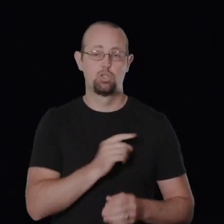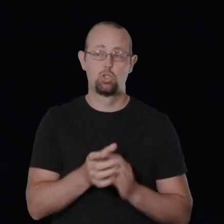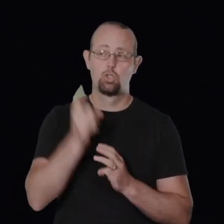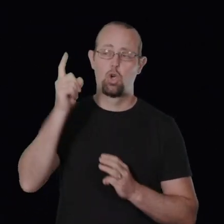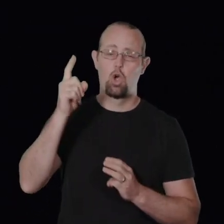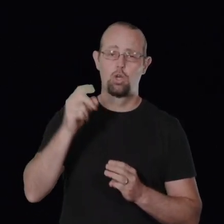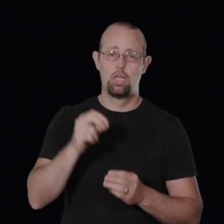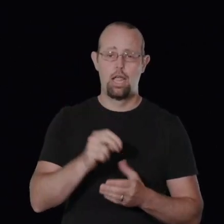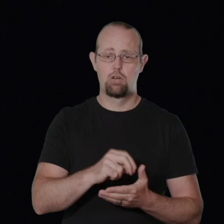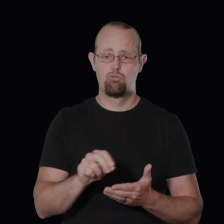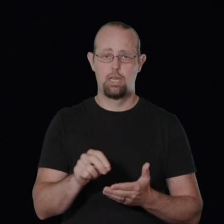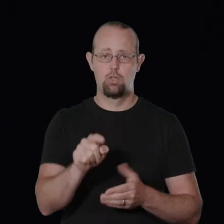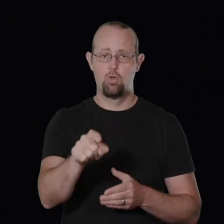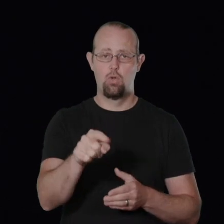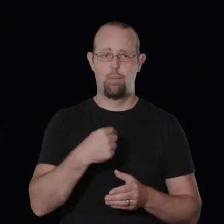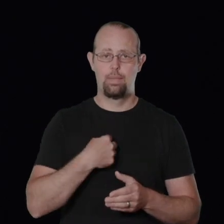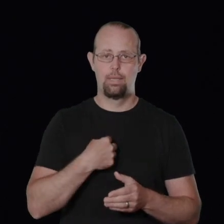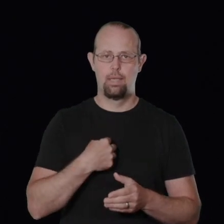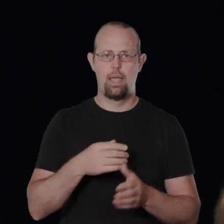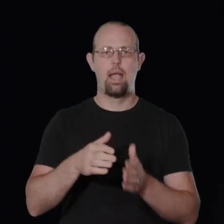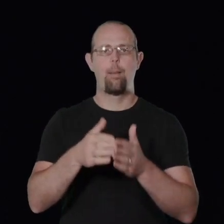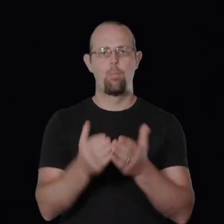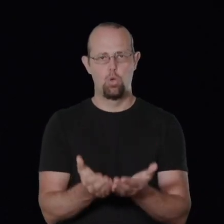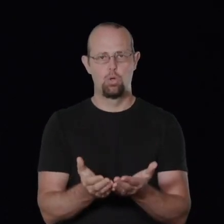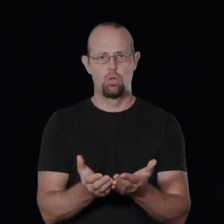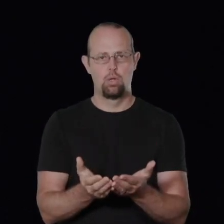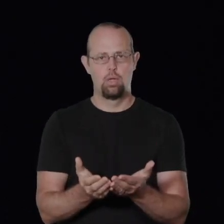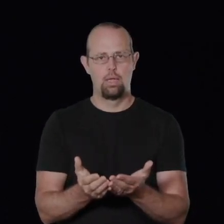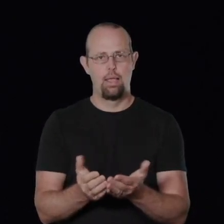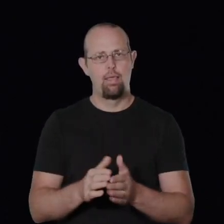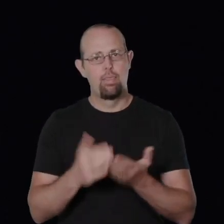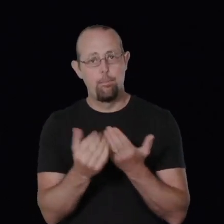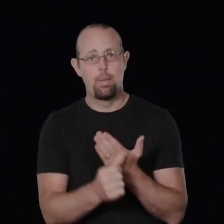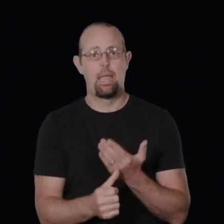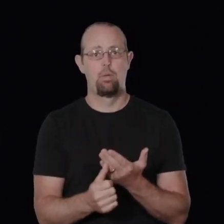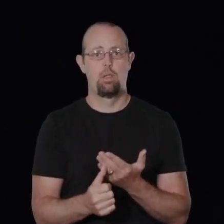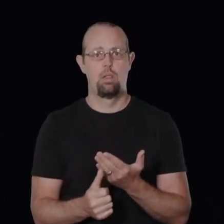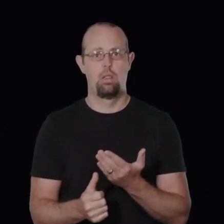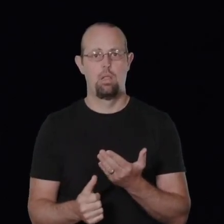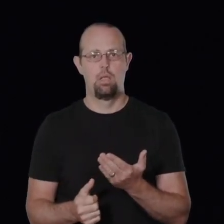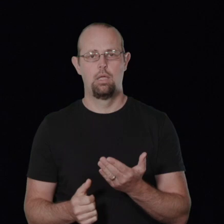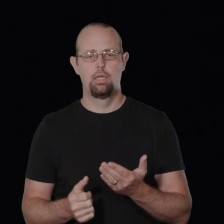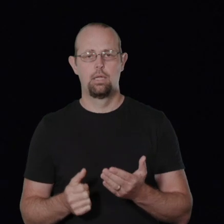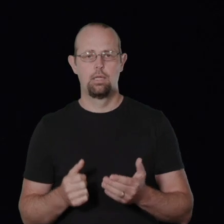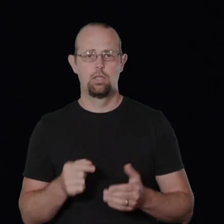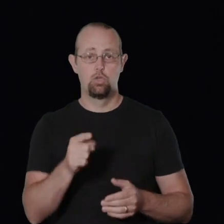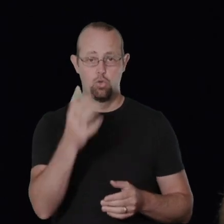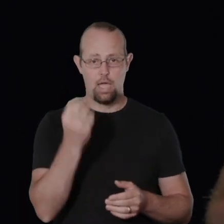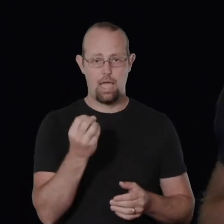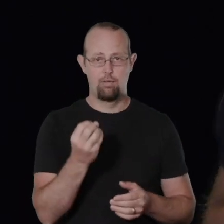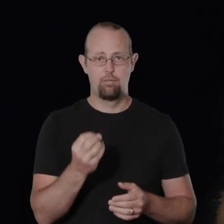Holy Bible, the Bible in my hand, the Bible in your hand or in your phone, is God's word to you and